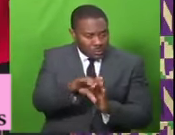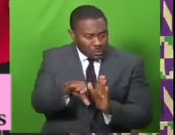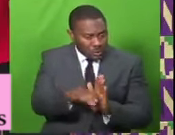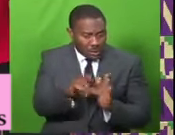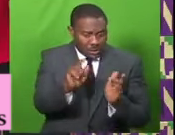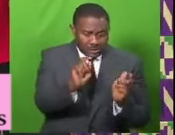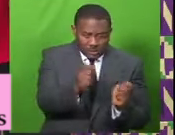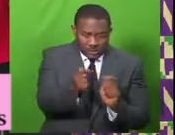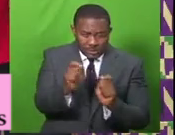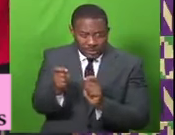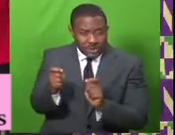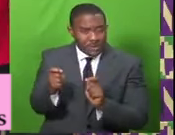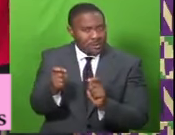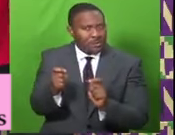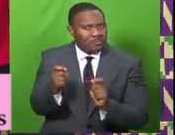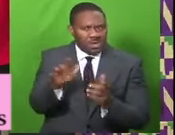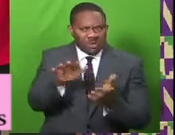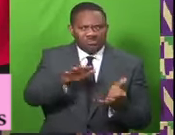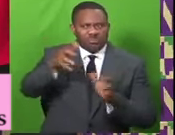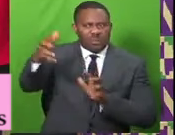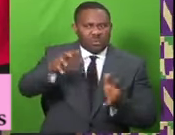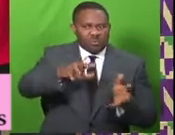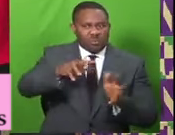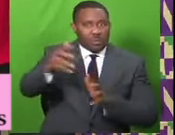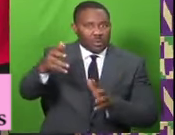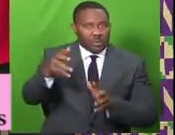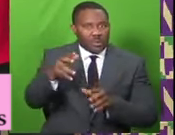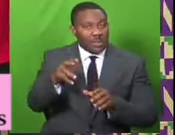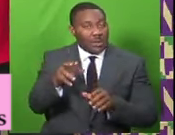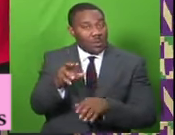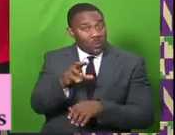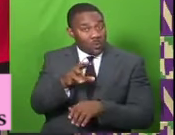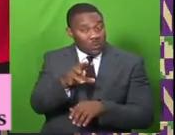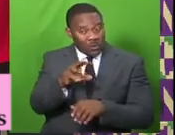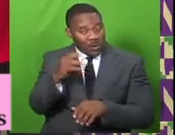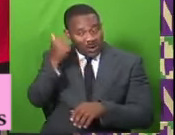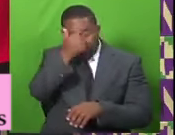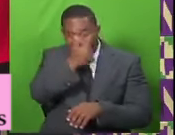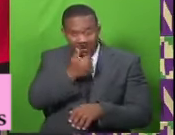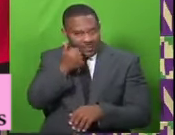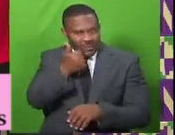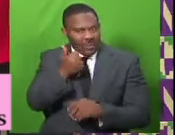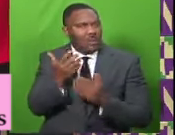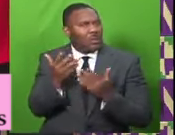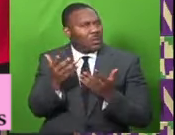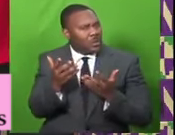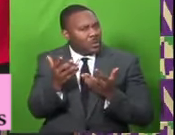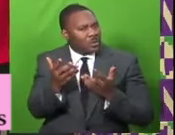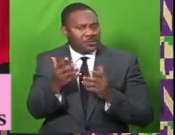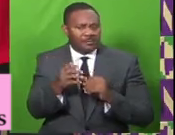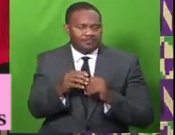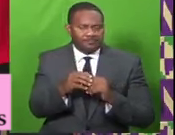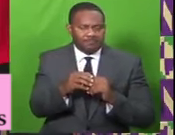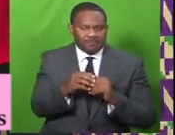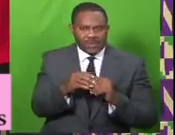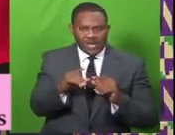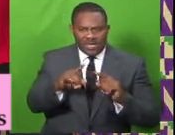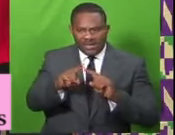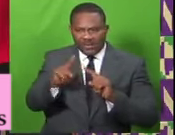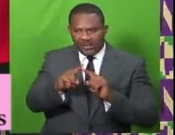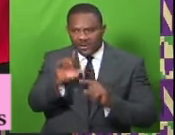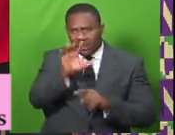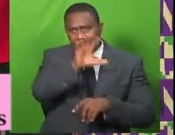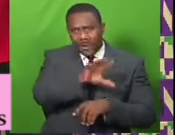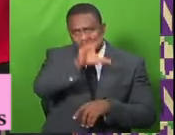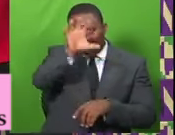government in our region. We're working with our partners in the region to strengthen regional cooperation in the fight